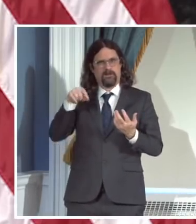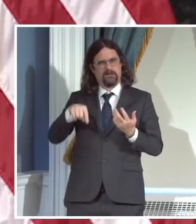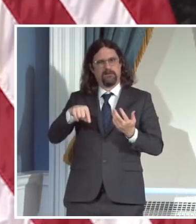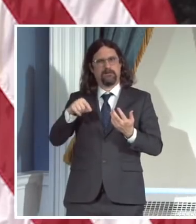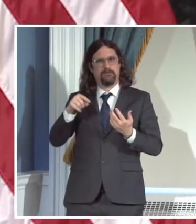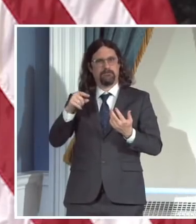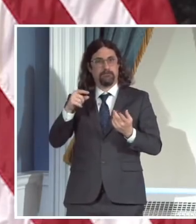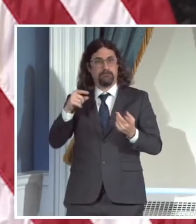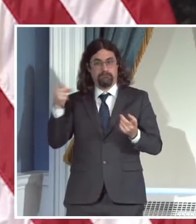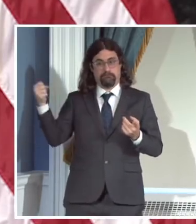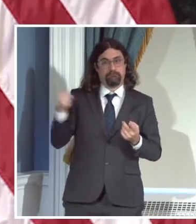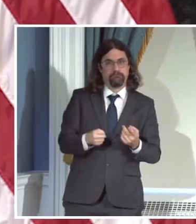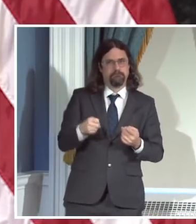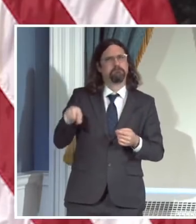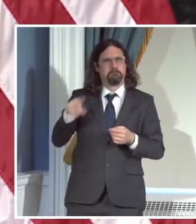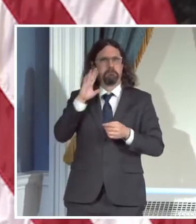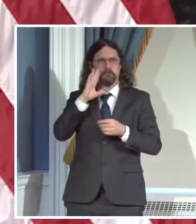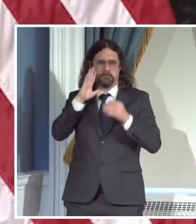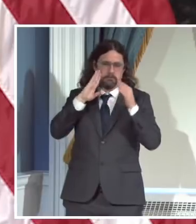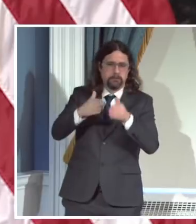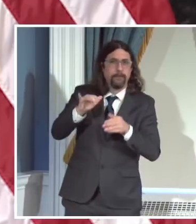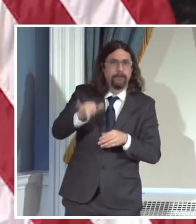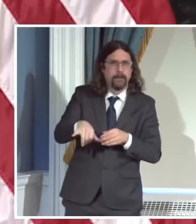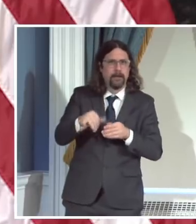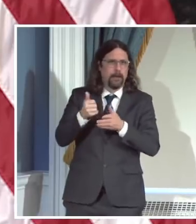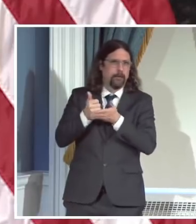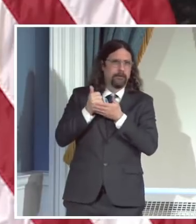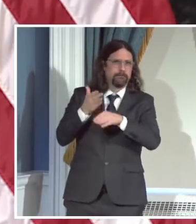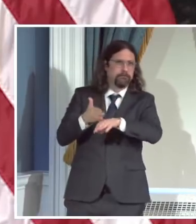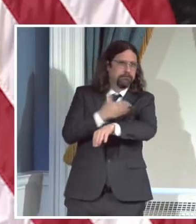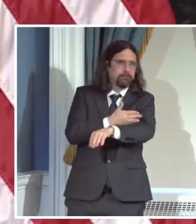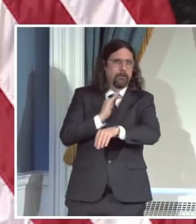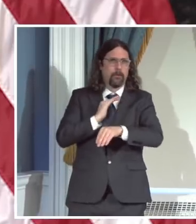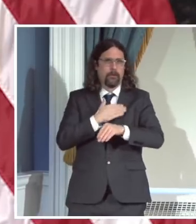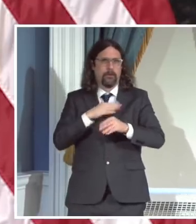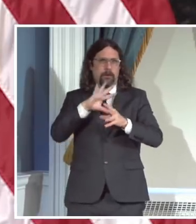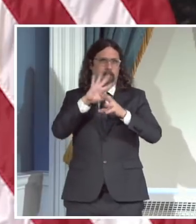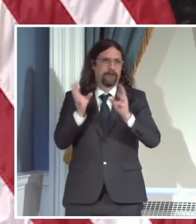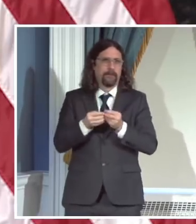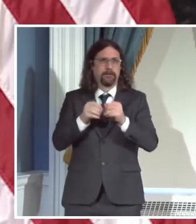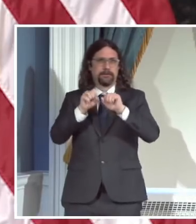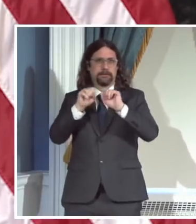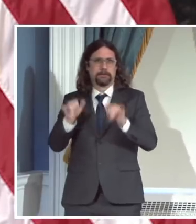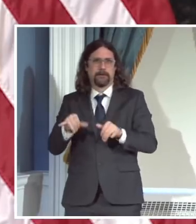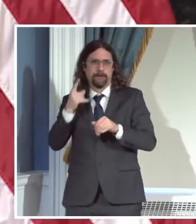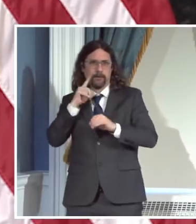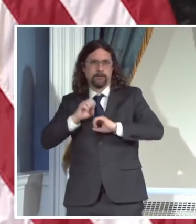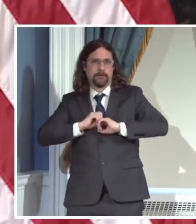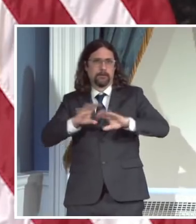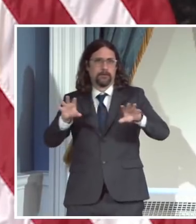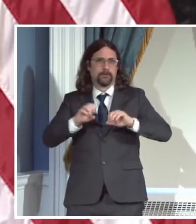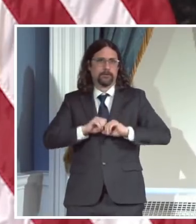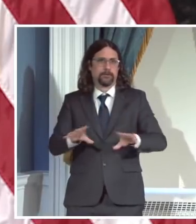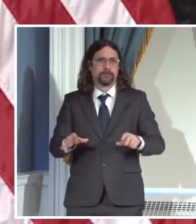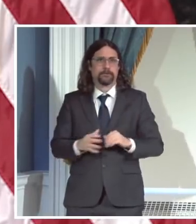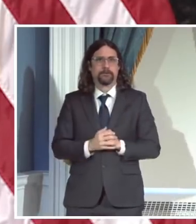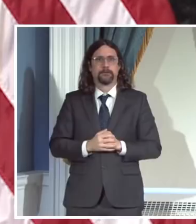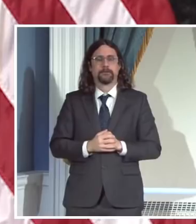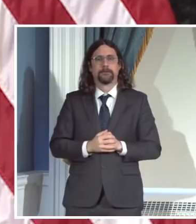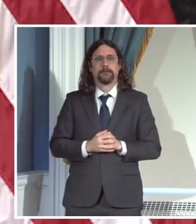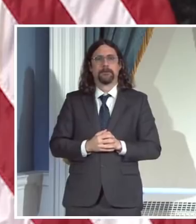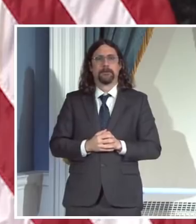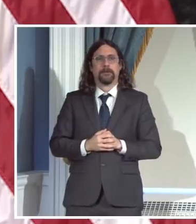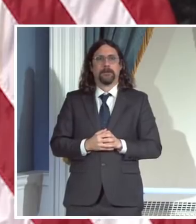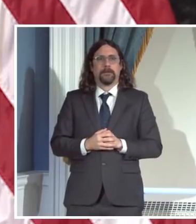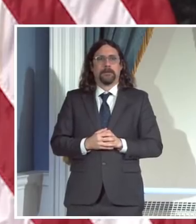been honest. I know Dr. Katz will make this point as well, that as we get in supplies, we have to shepherd them. We have to make sure they're being used properly,